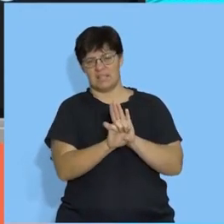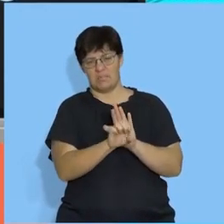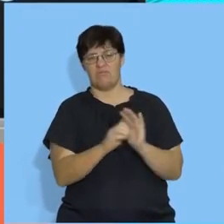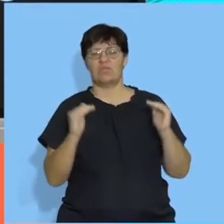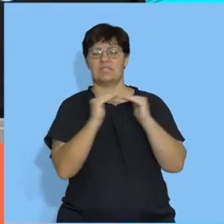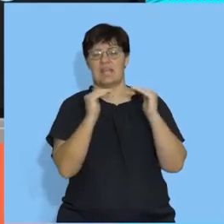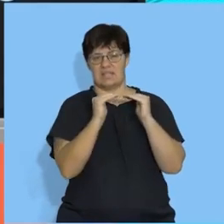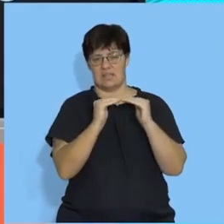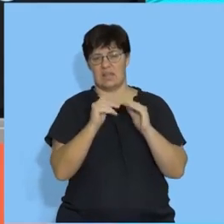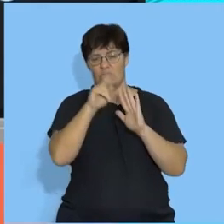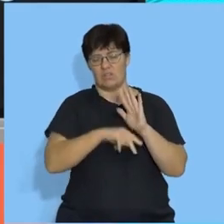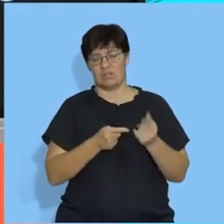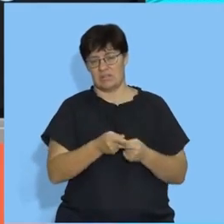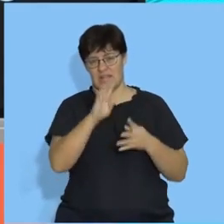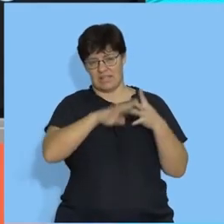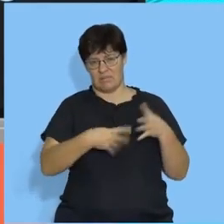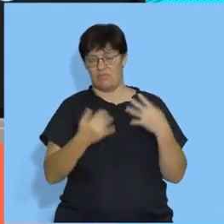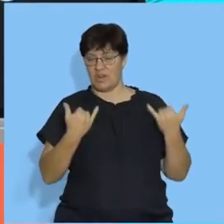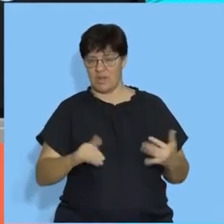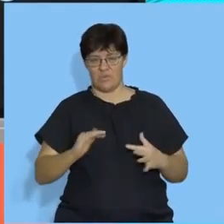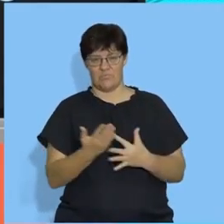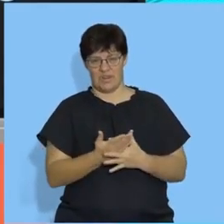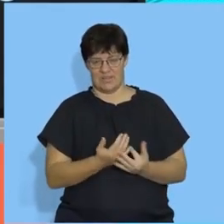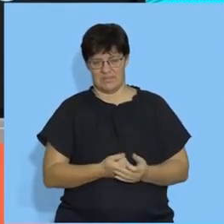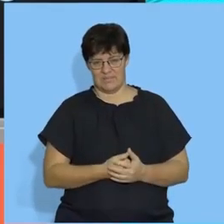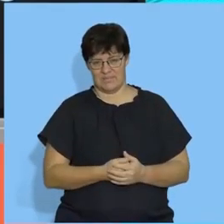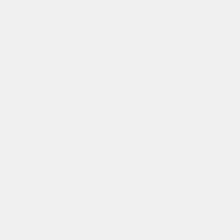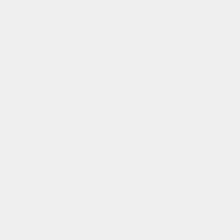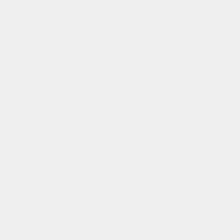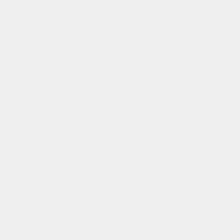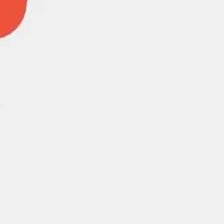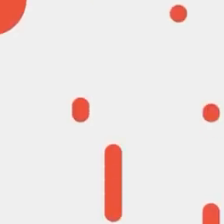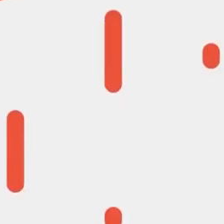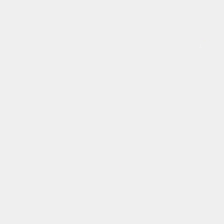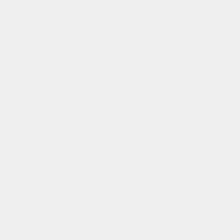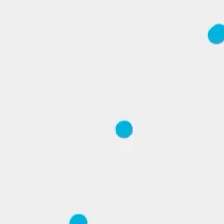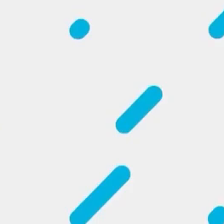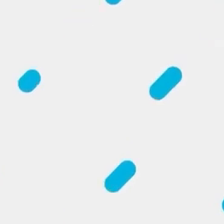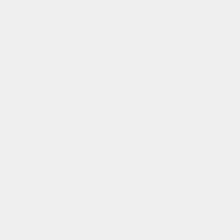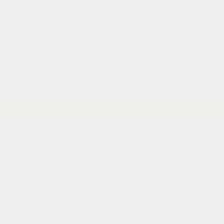tables. For now, let's take a short breather.